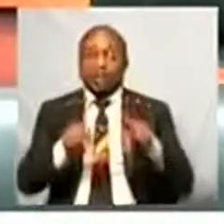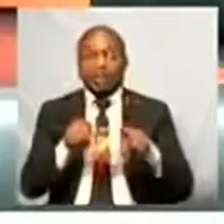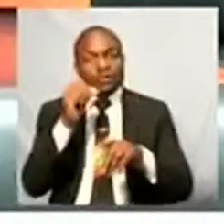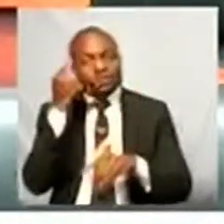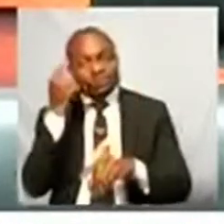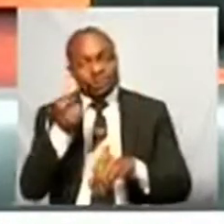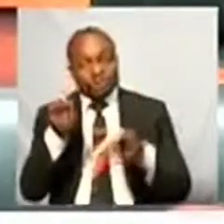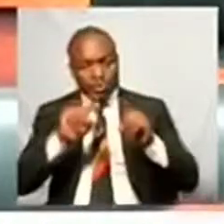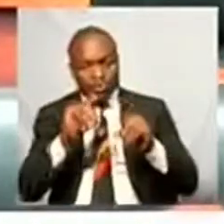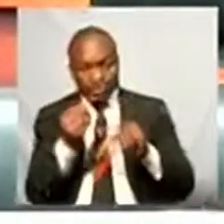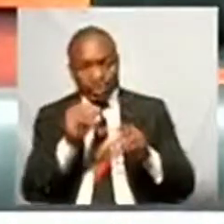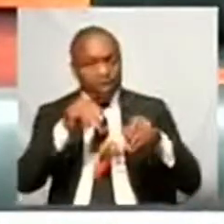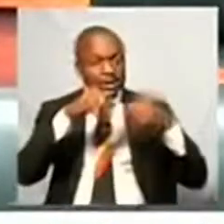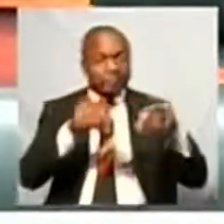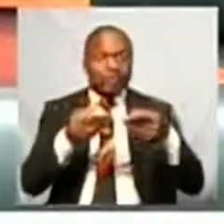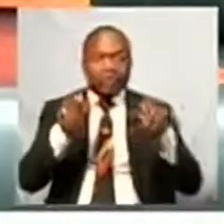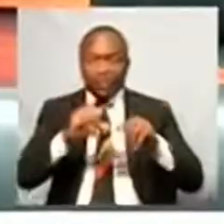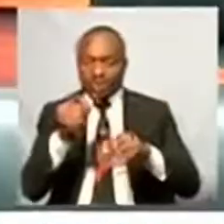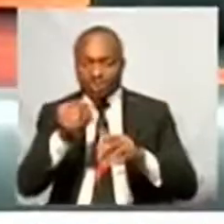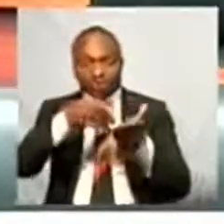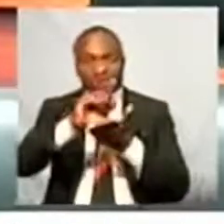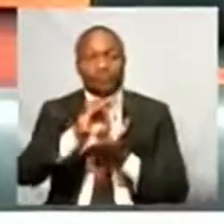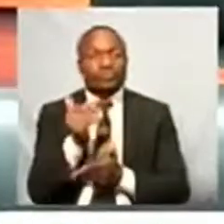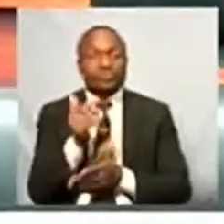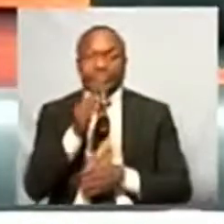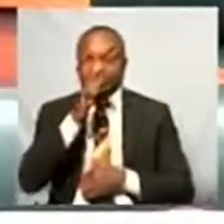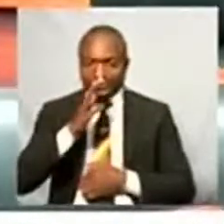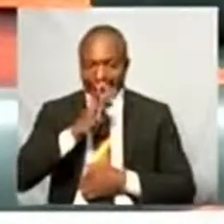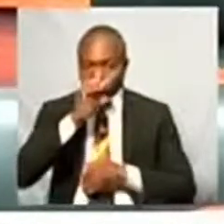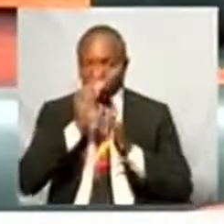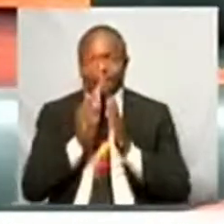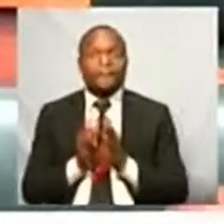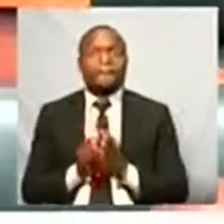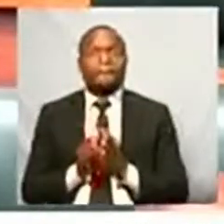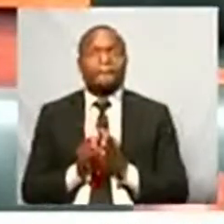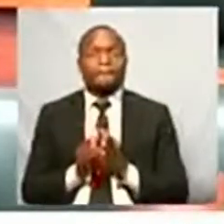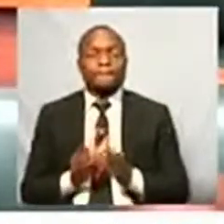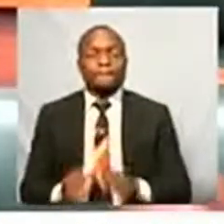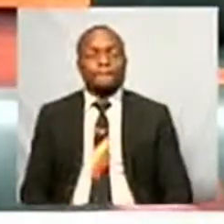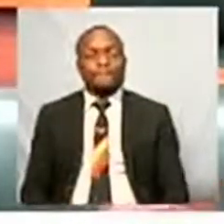money will be dispersed, when the money will be paid back. Madam Speaker,